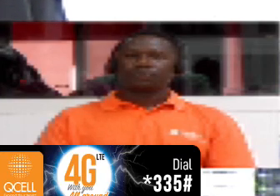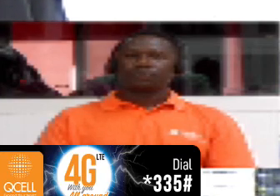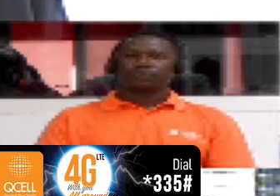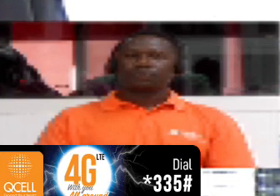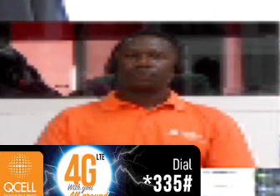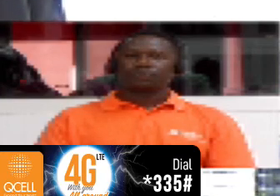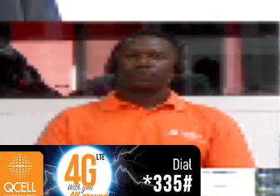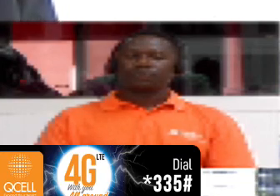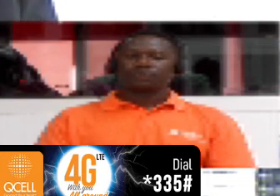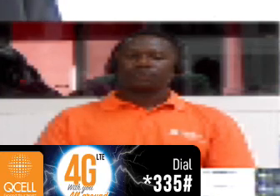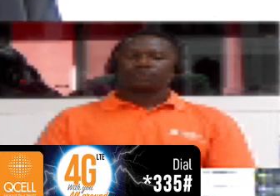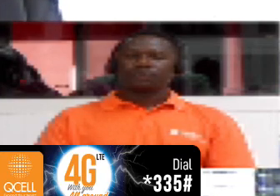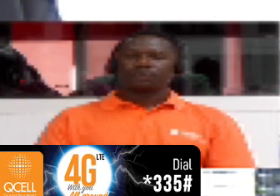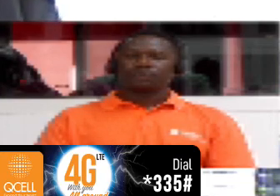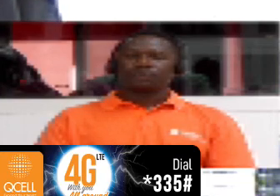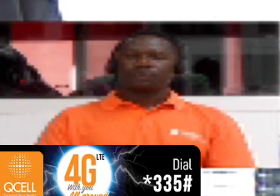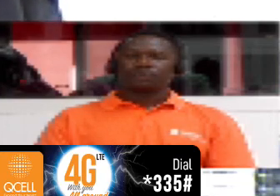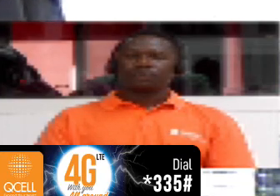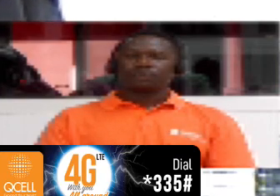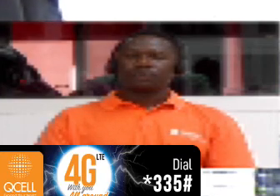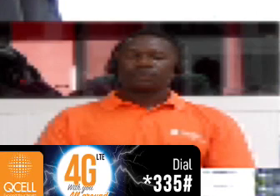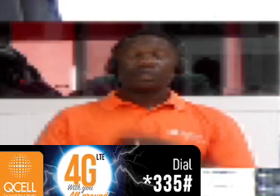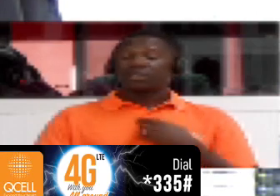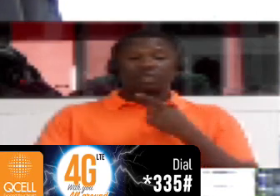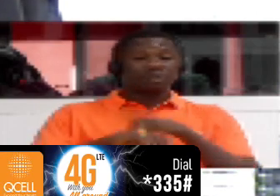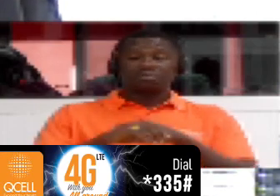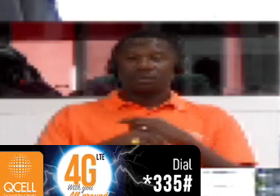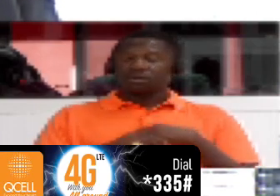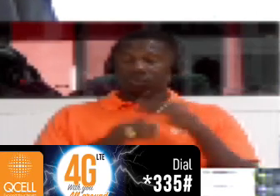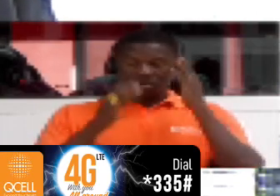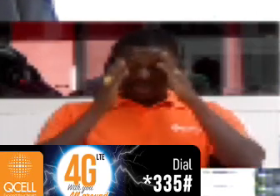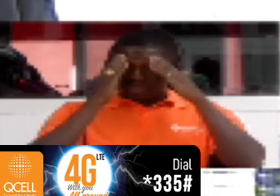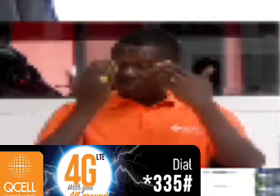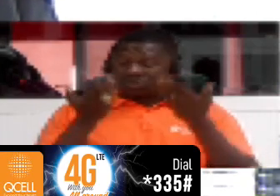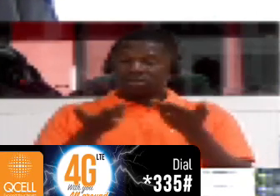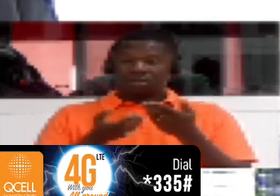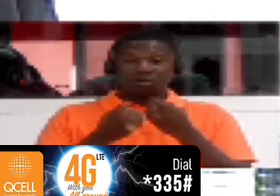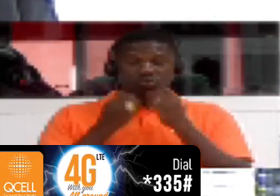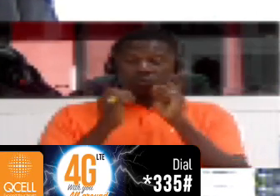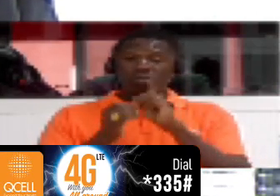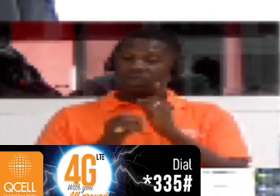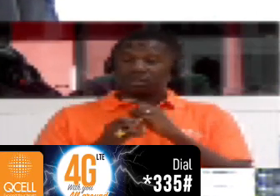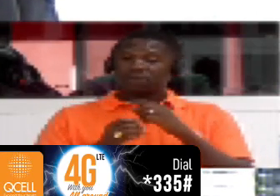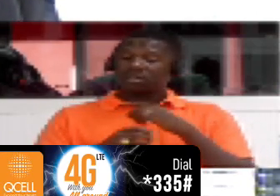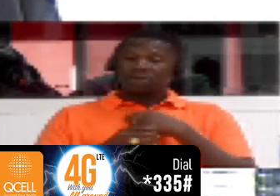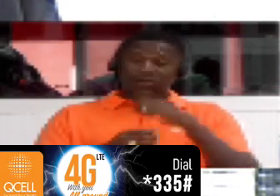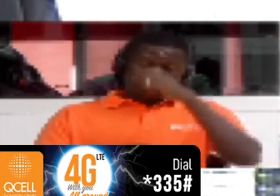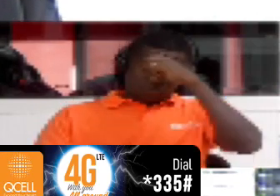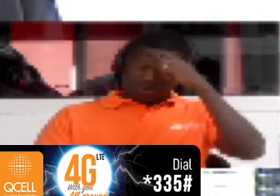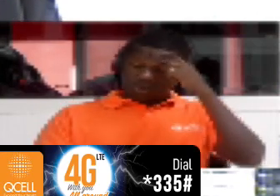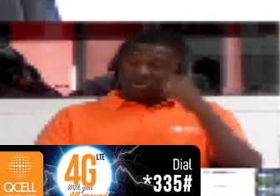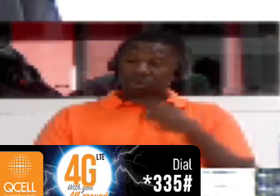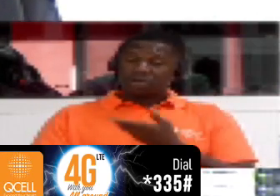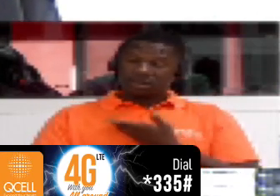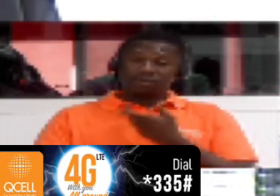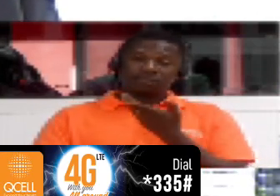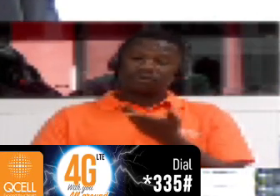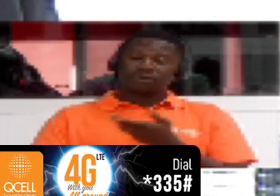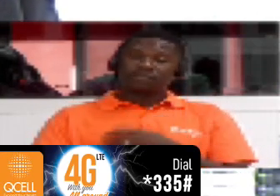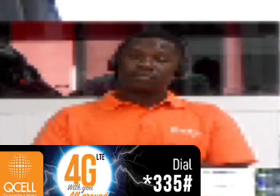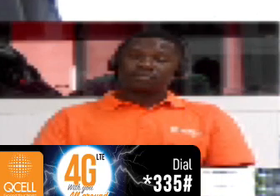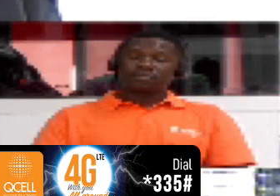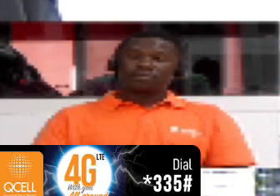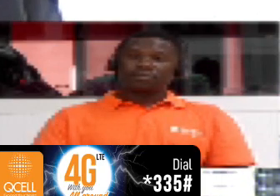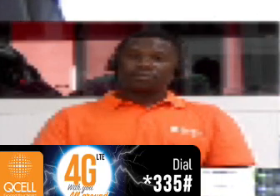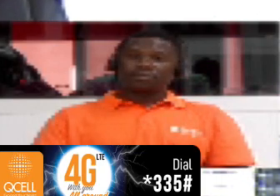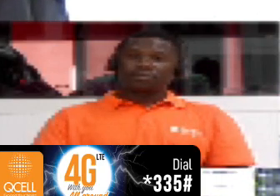wotumo ndafono la munela dokuti. At that time I could not say what was their function. Atumbe dun